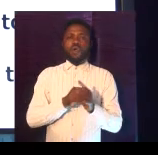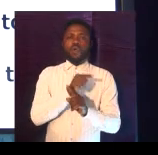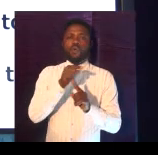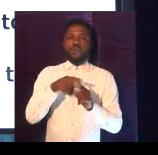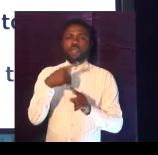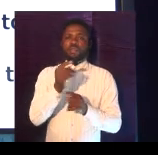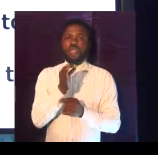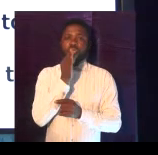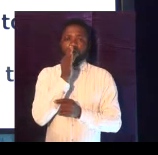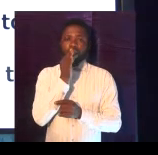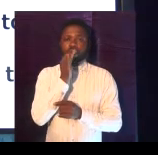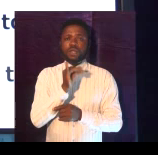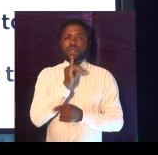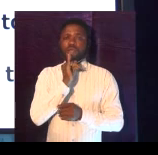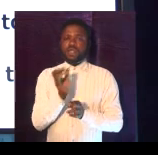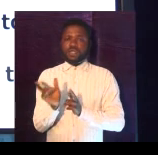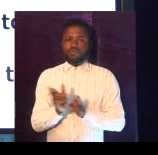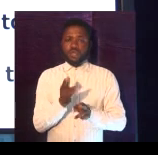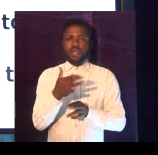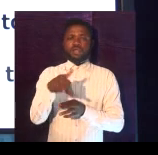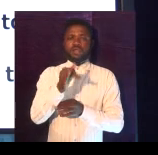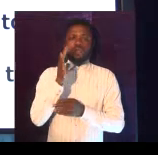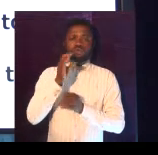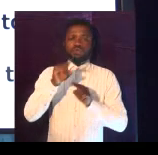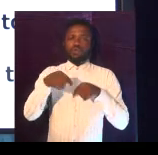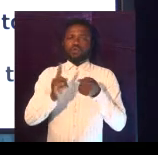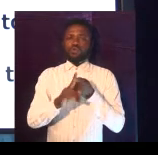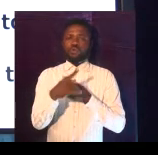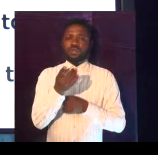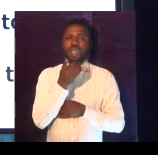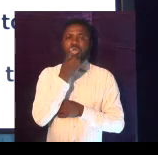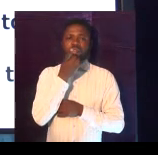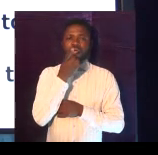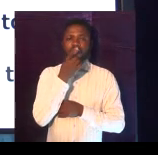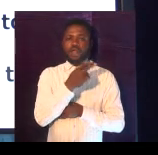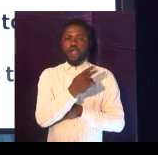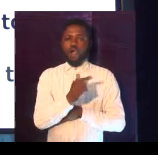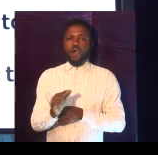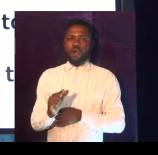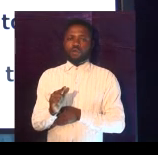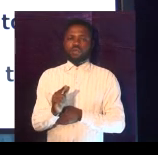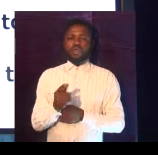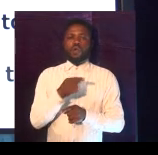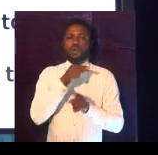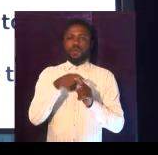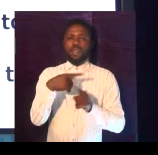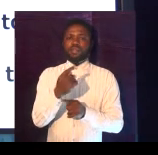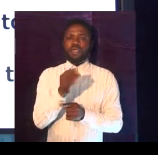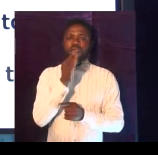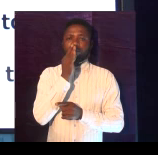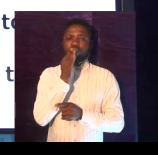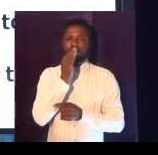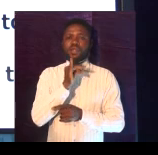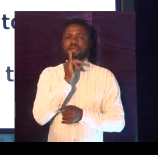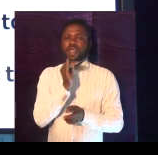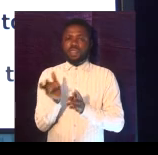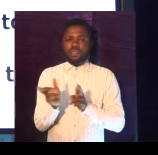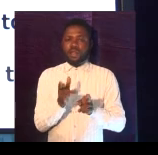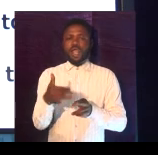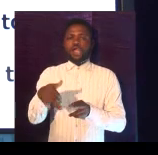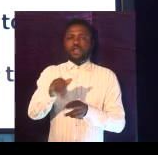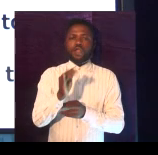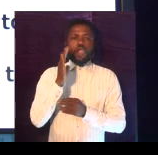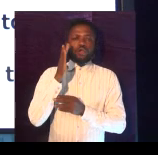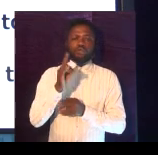Another example, when the food is ready, they should go to the dining hall. When the food is